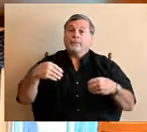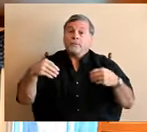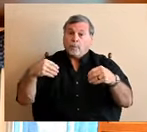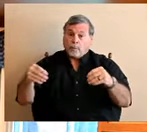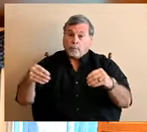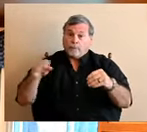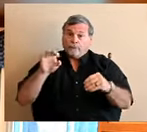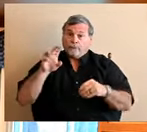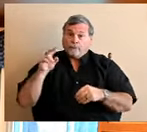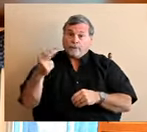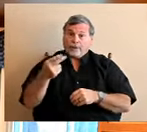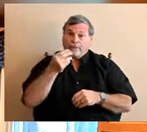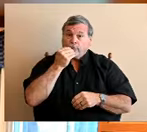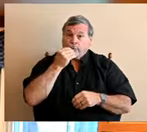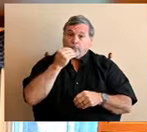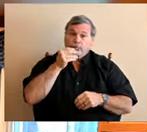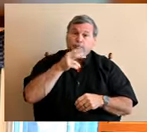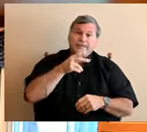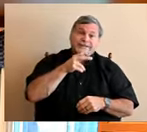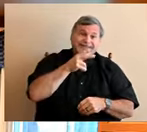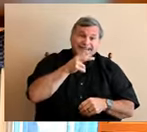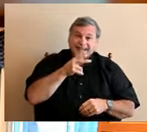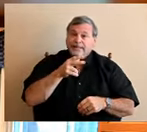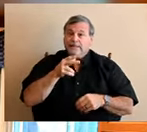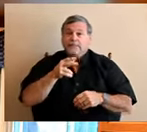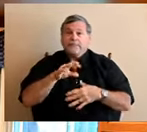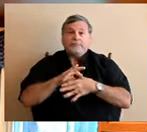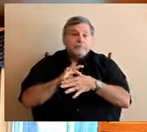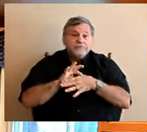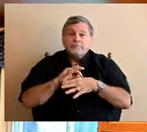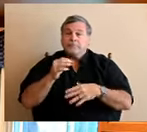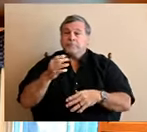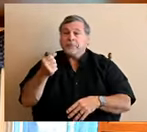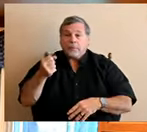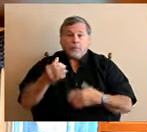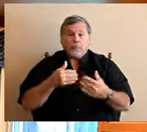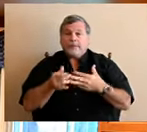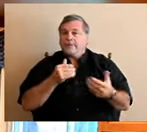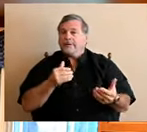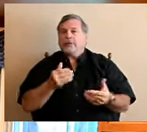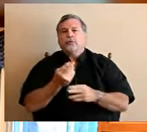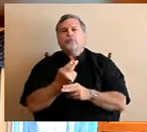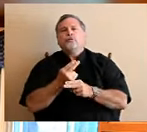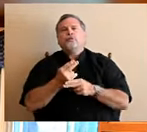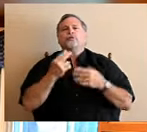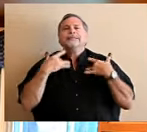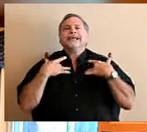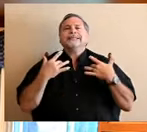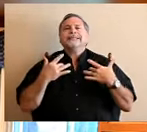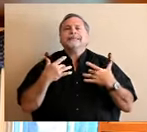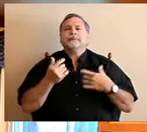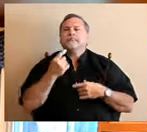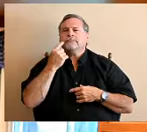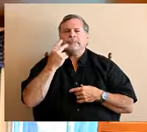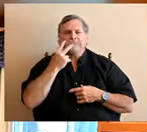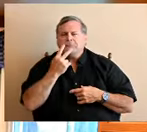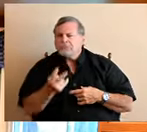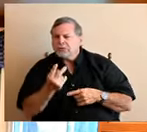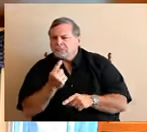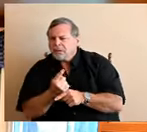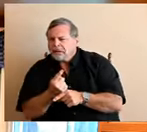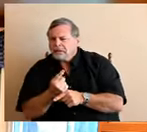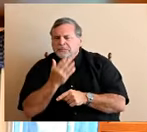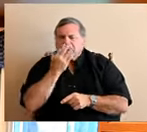foods from the store, getting chicken, getting beef, getting milk, whatever, again, use your senses. If it doesn't look